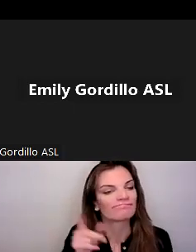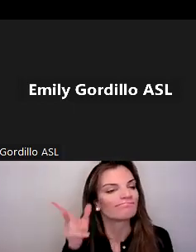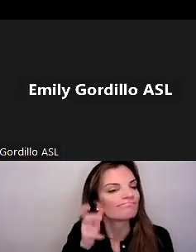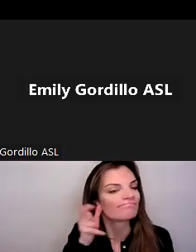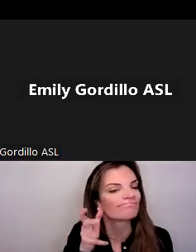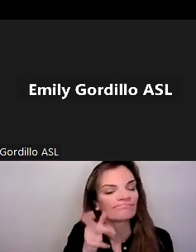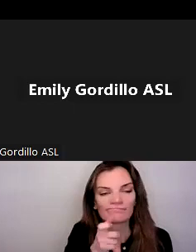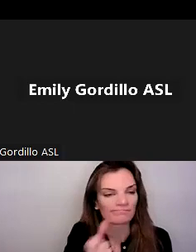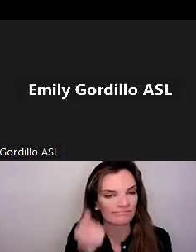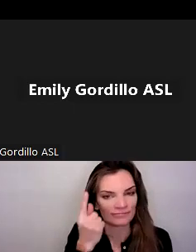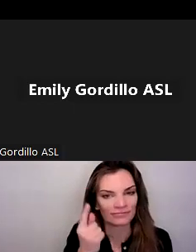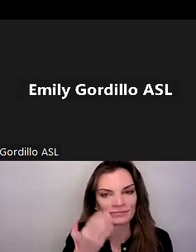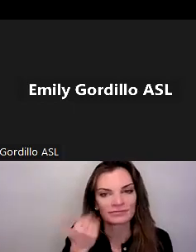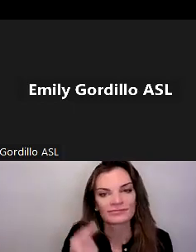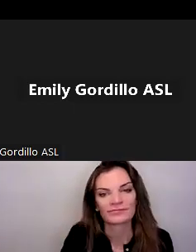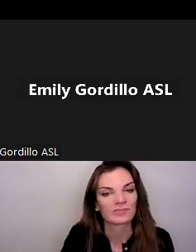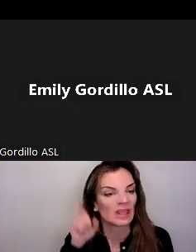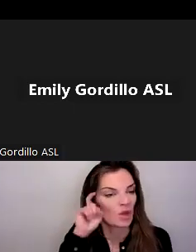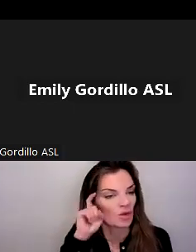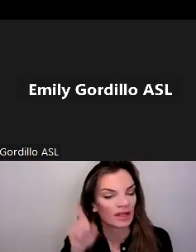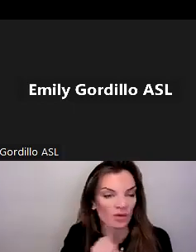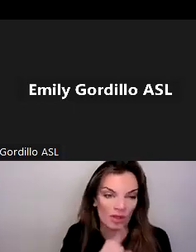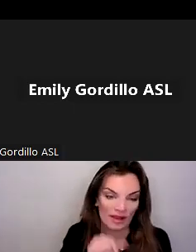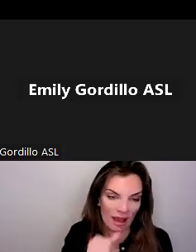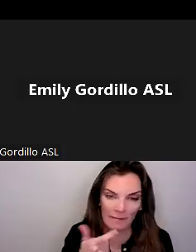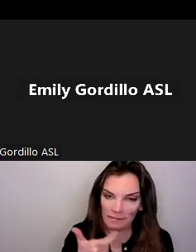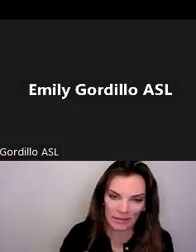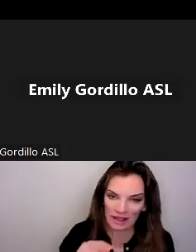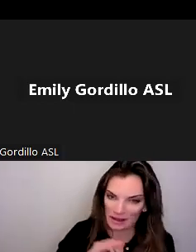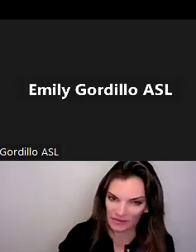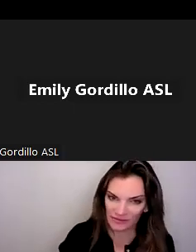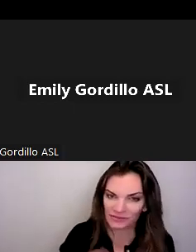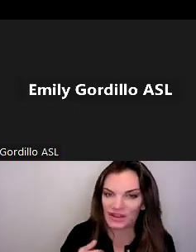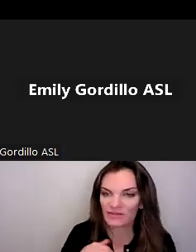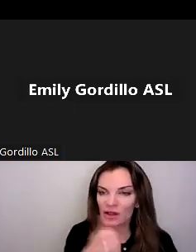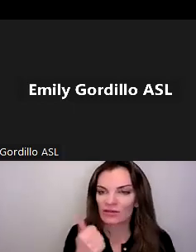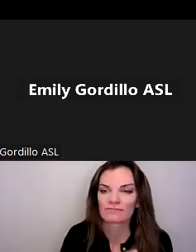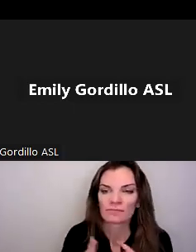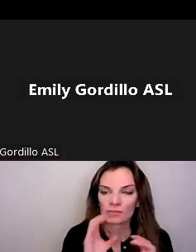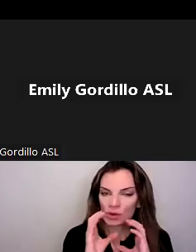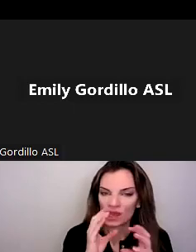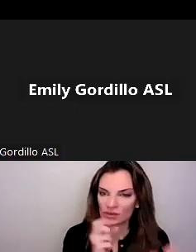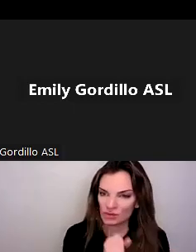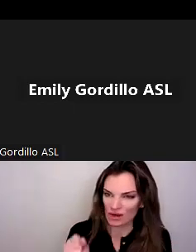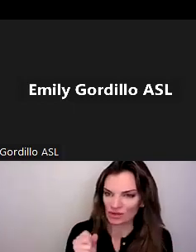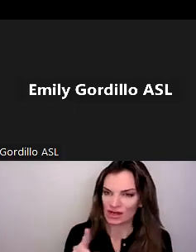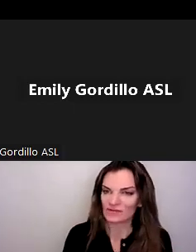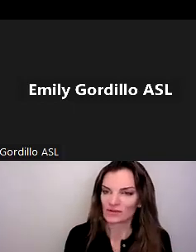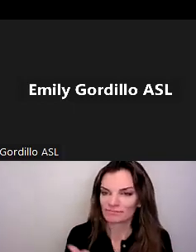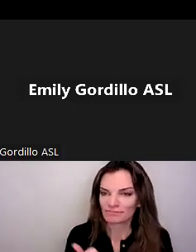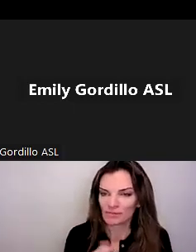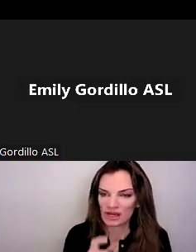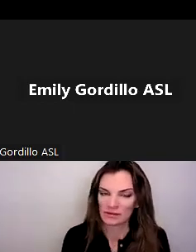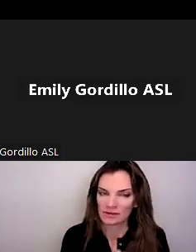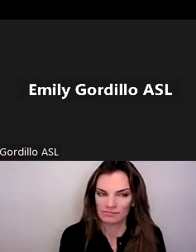times hearing aids aren't super helpful. There's other kinds of communication strategies and different types of assistance that we need to